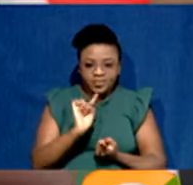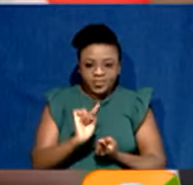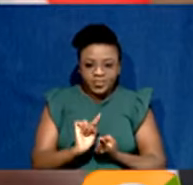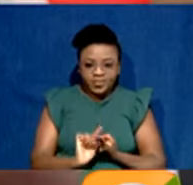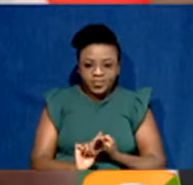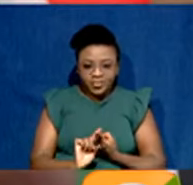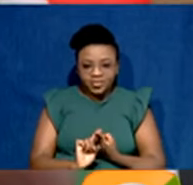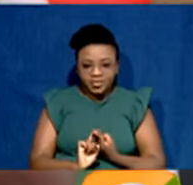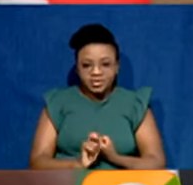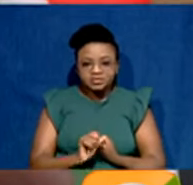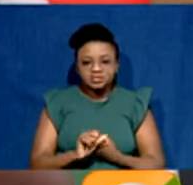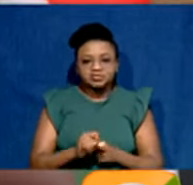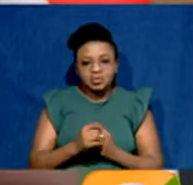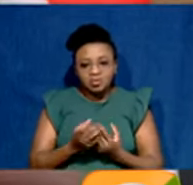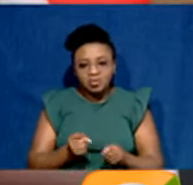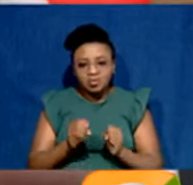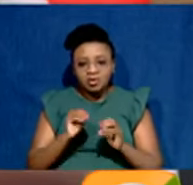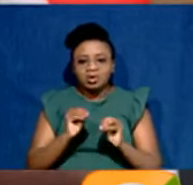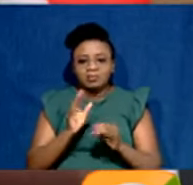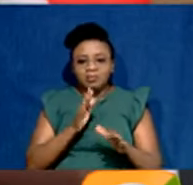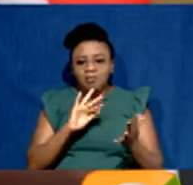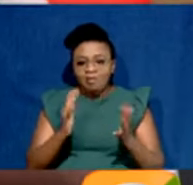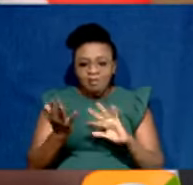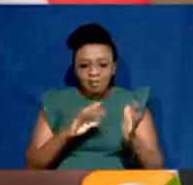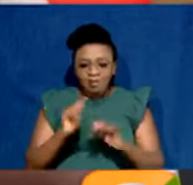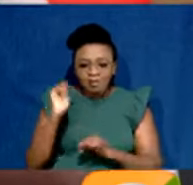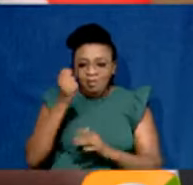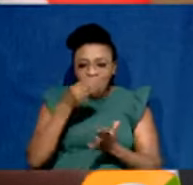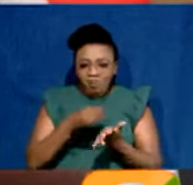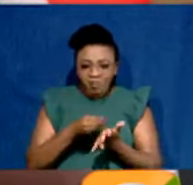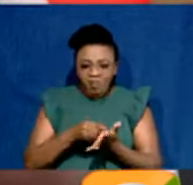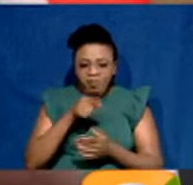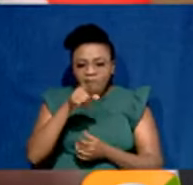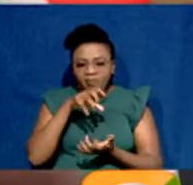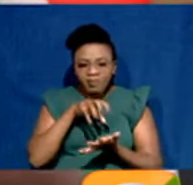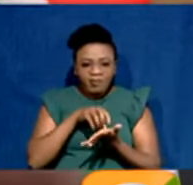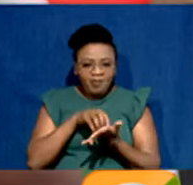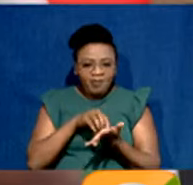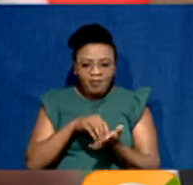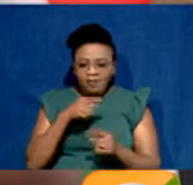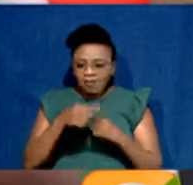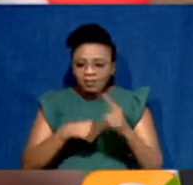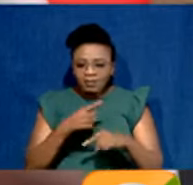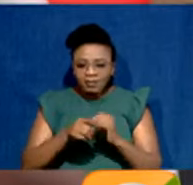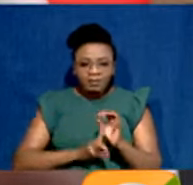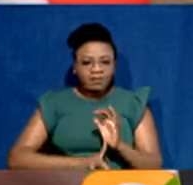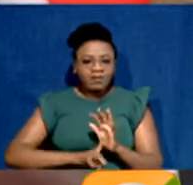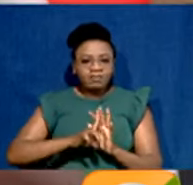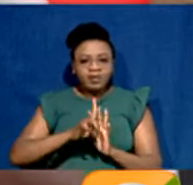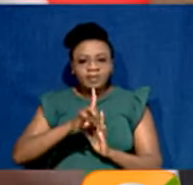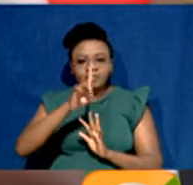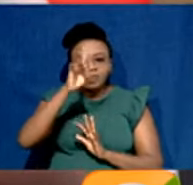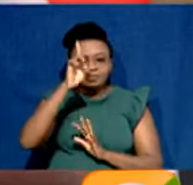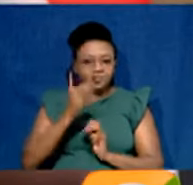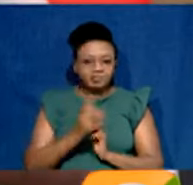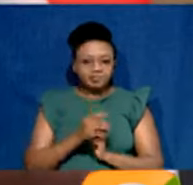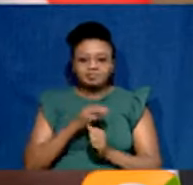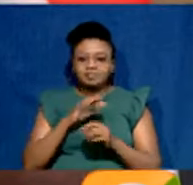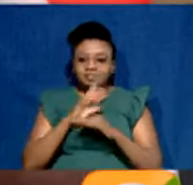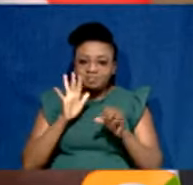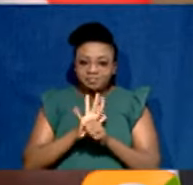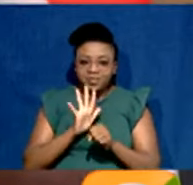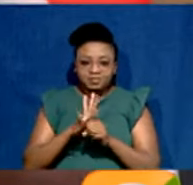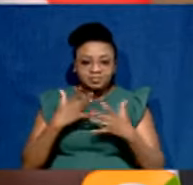as compared to Kenya shillings, then the situation went up. Everybody expected that the US would